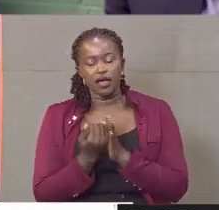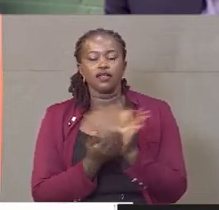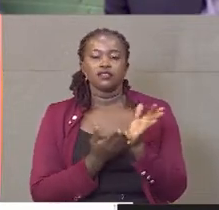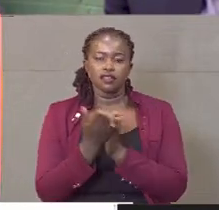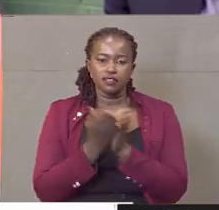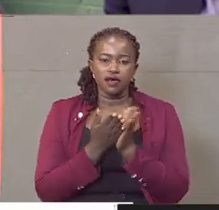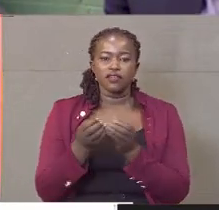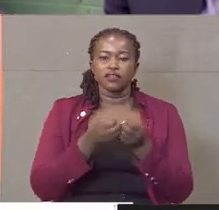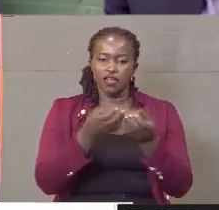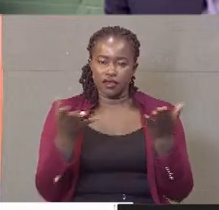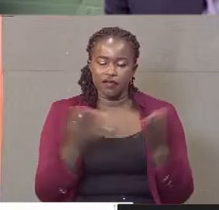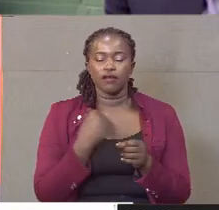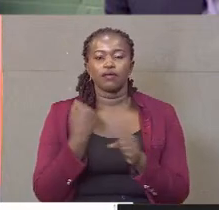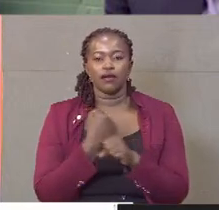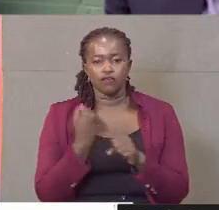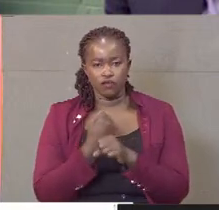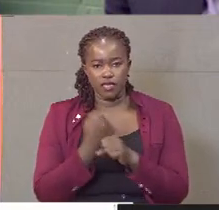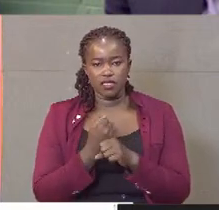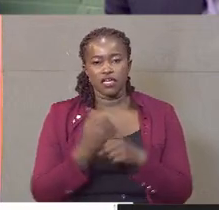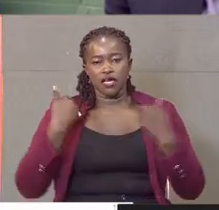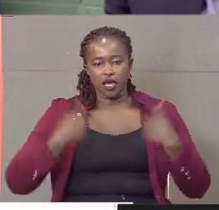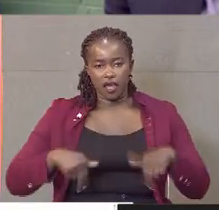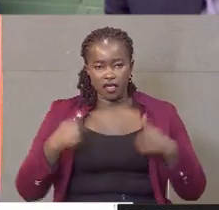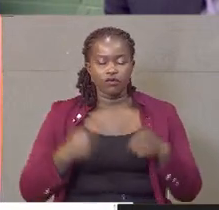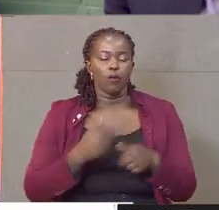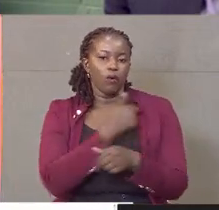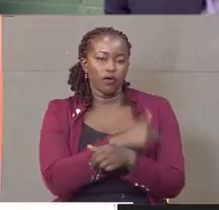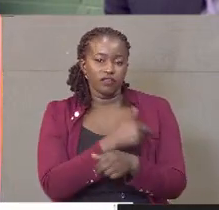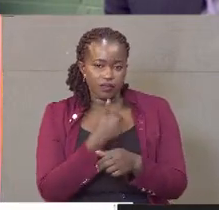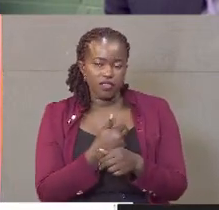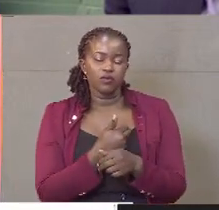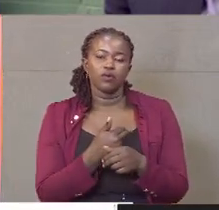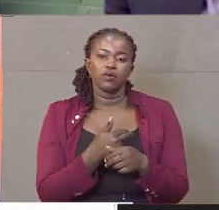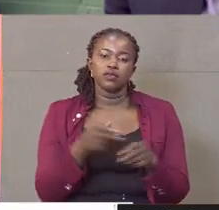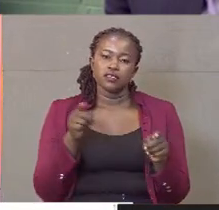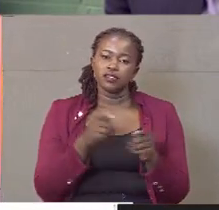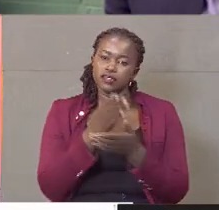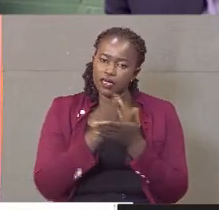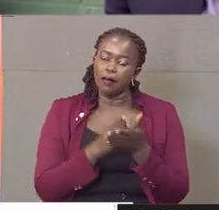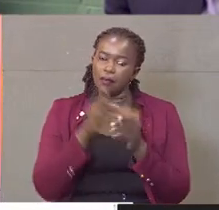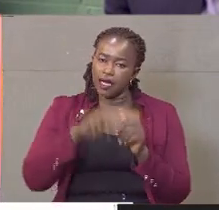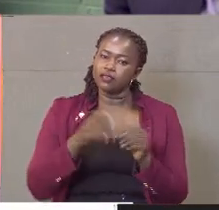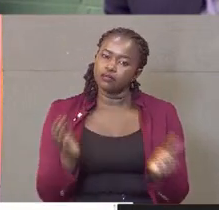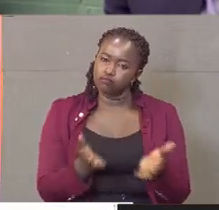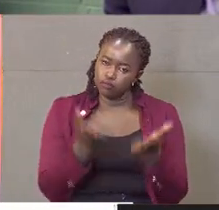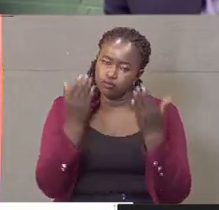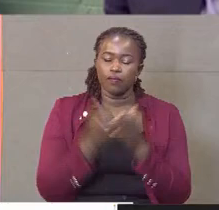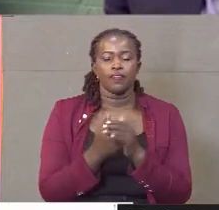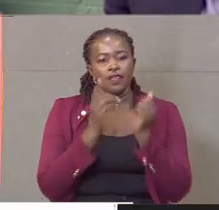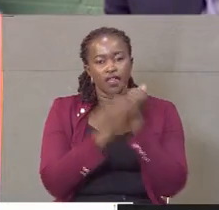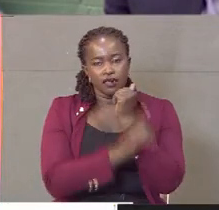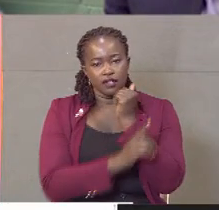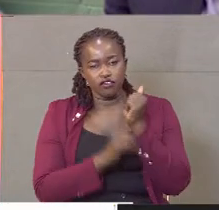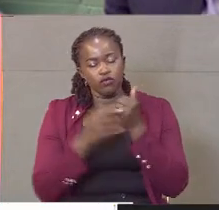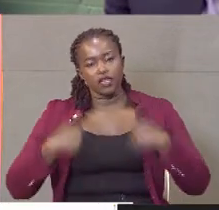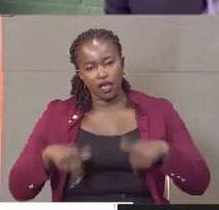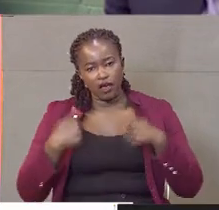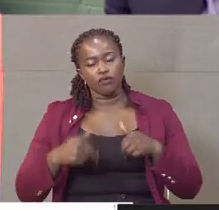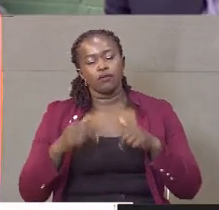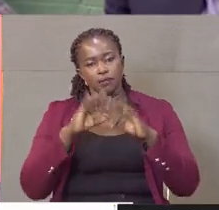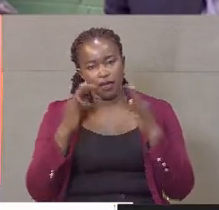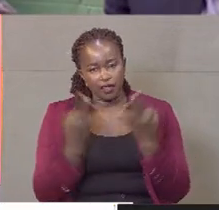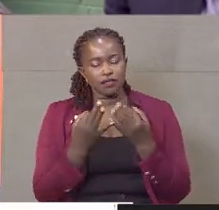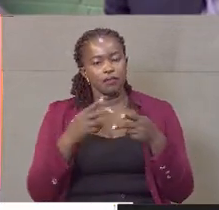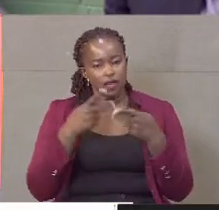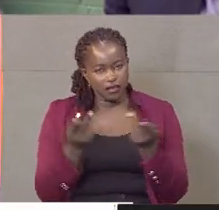service delivery performance. The health facilities that need to be upgraded. The district health facilities. Now